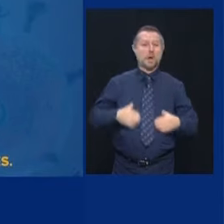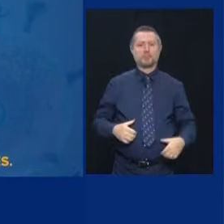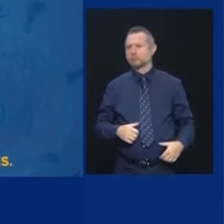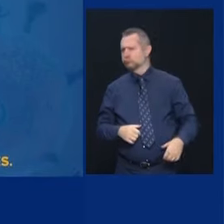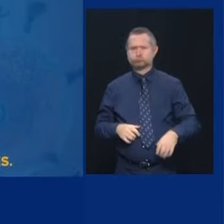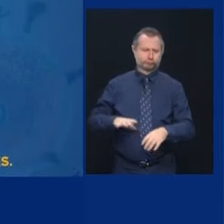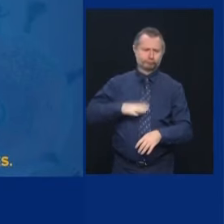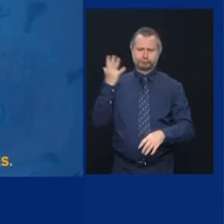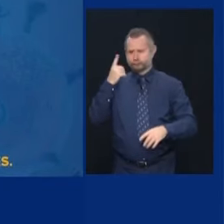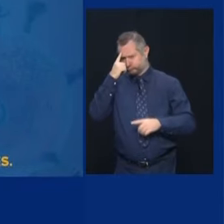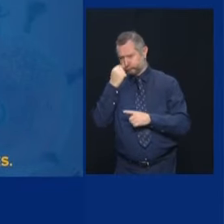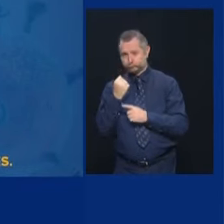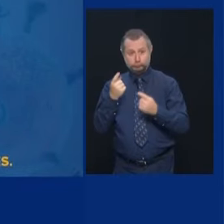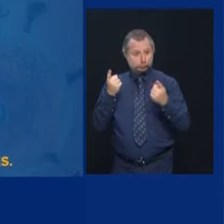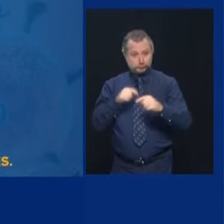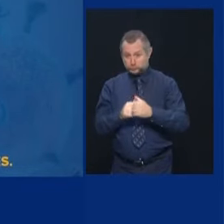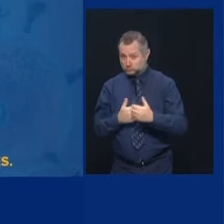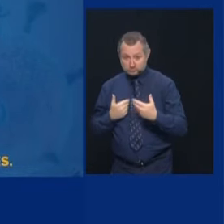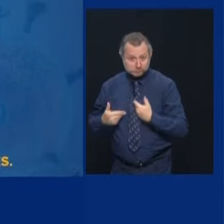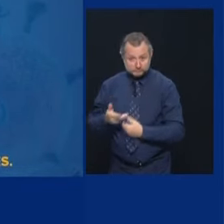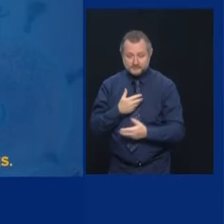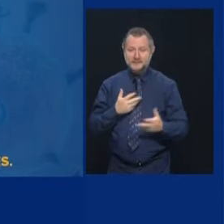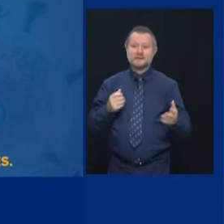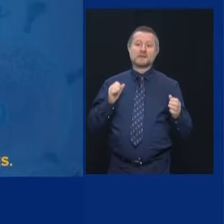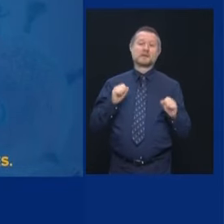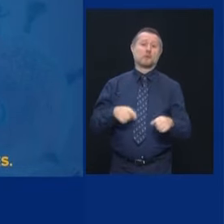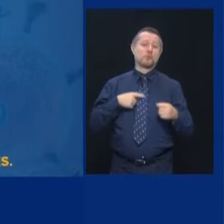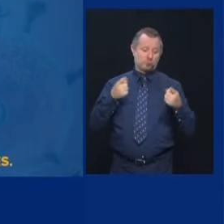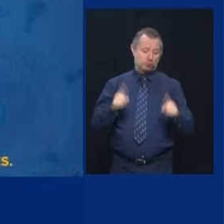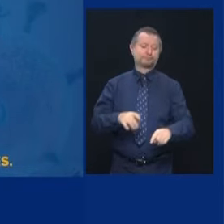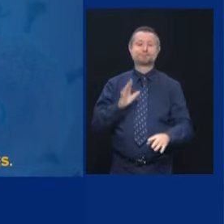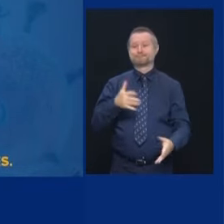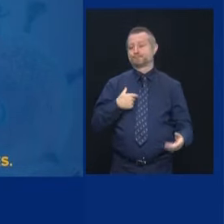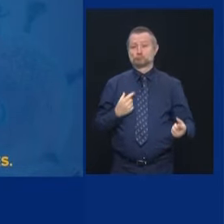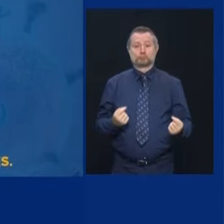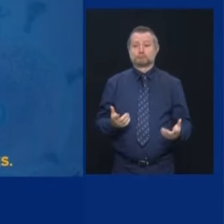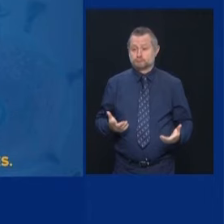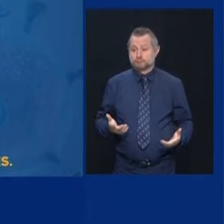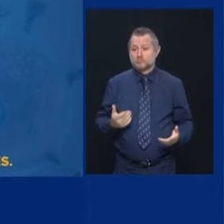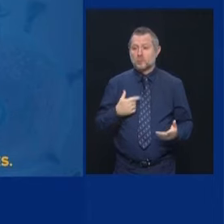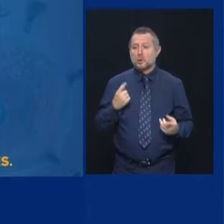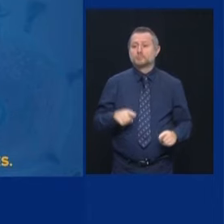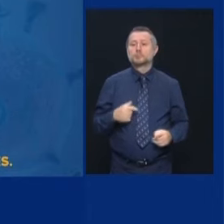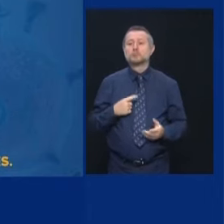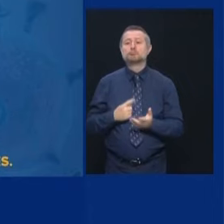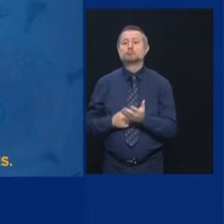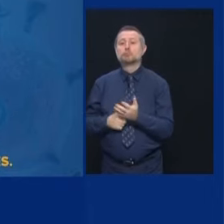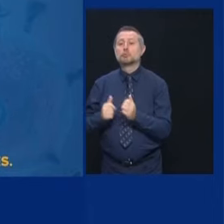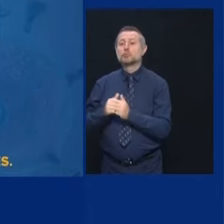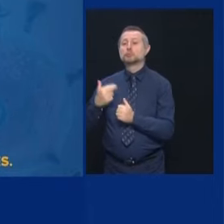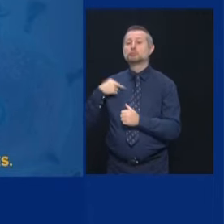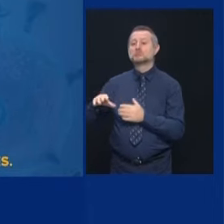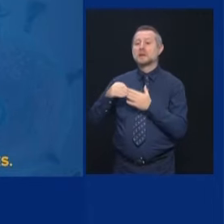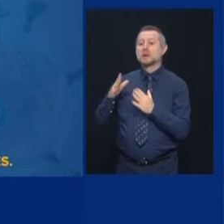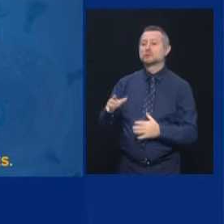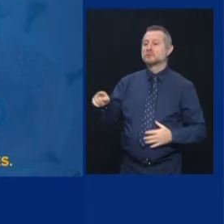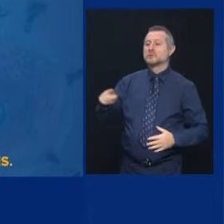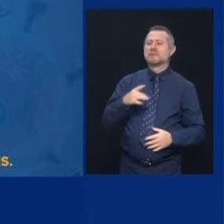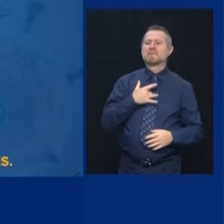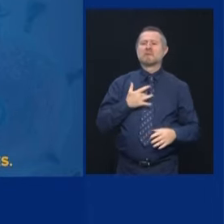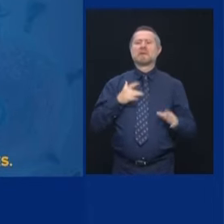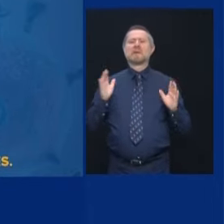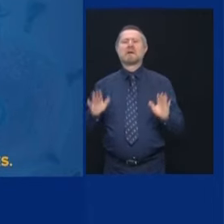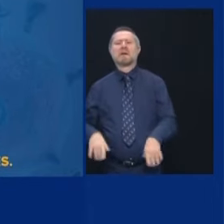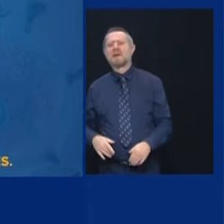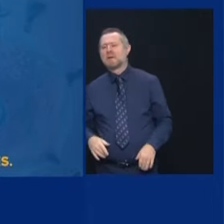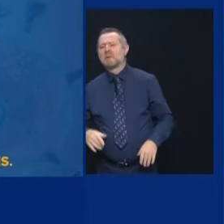rules, which is possible, I had some conversations where some religious leaders believe they have herd immunity,